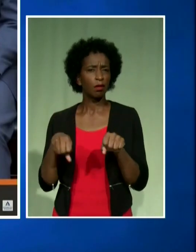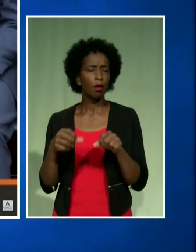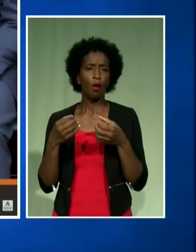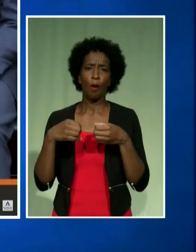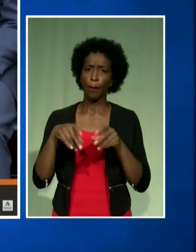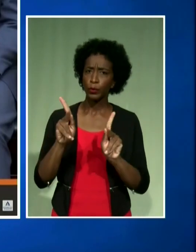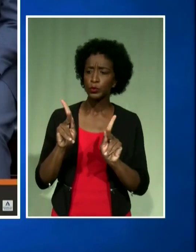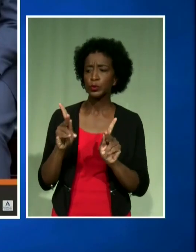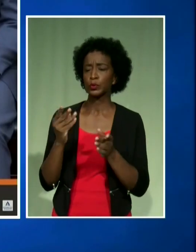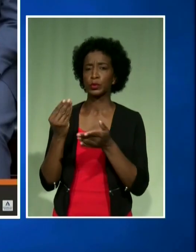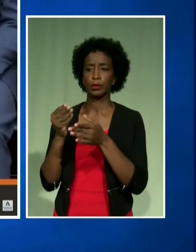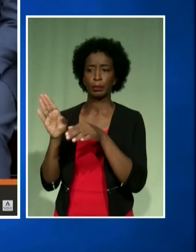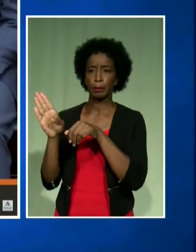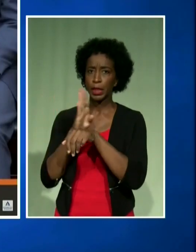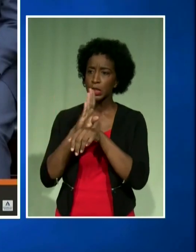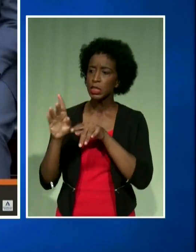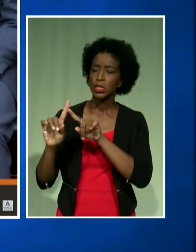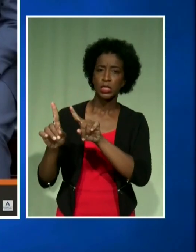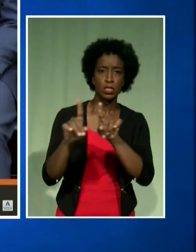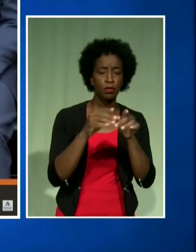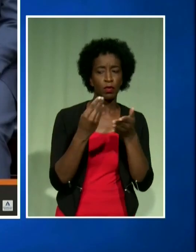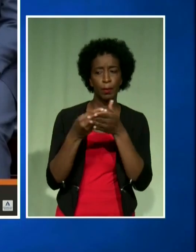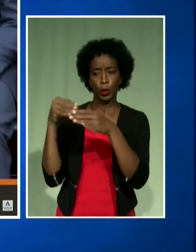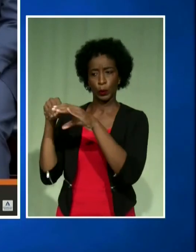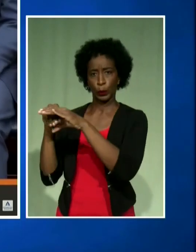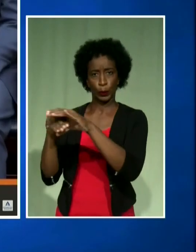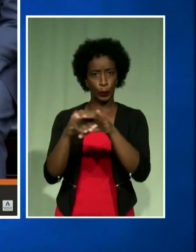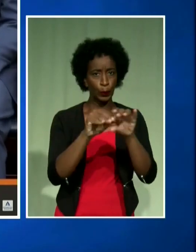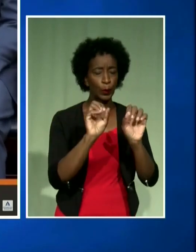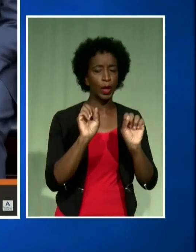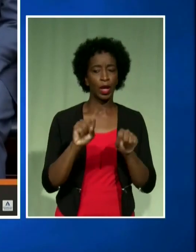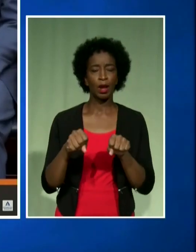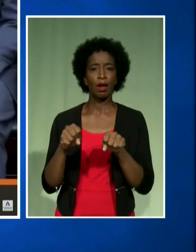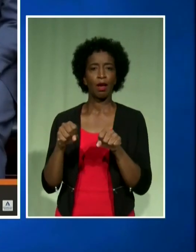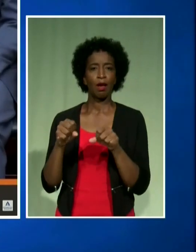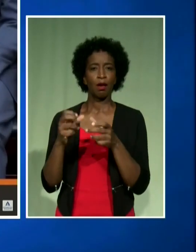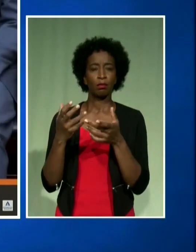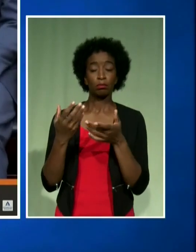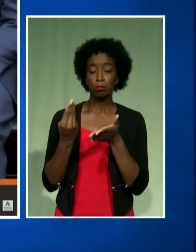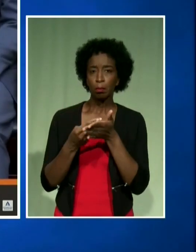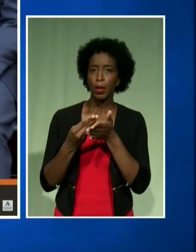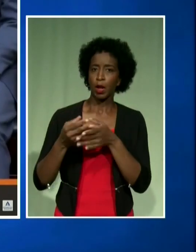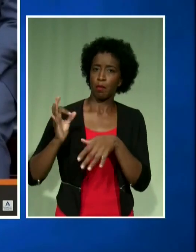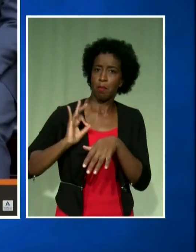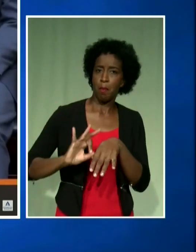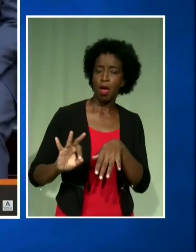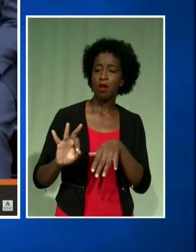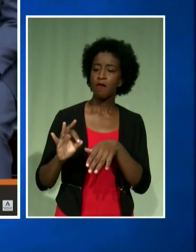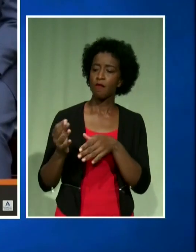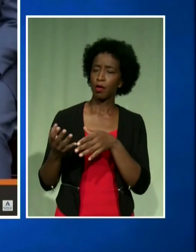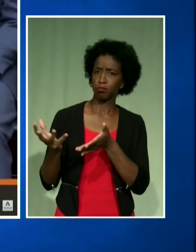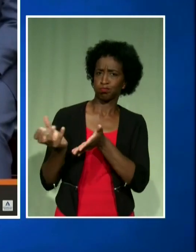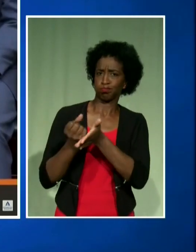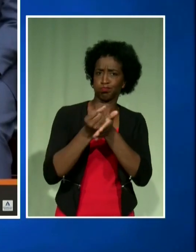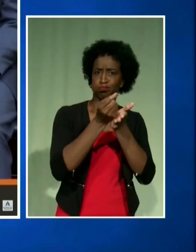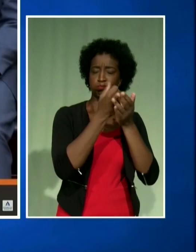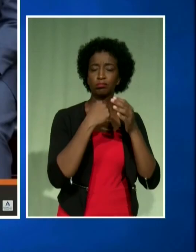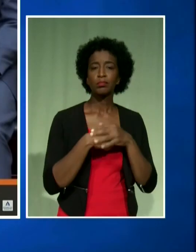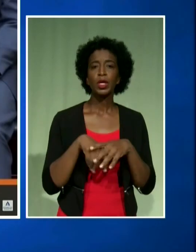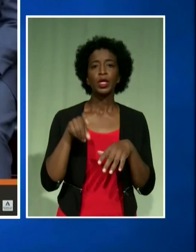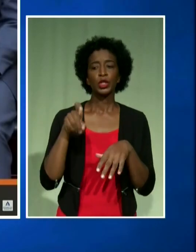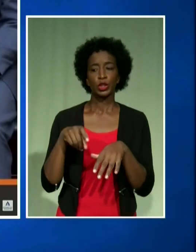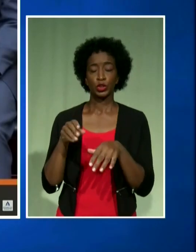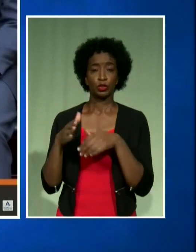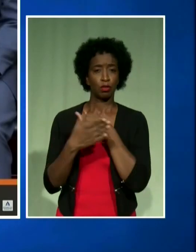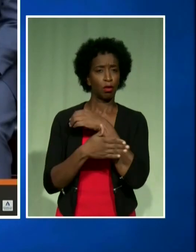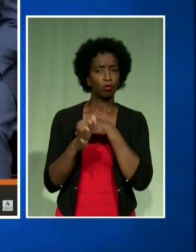our wealth. And every country in the world ought to be able to have access to affordable banking